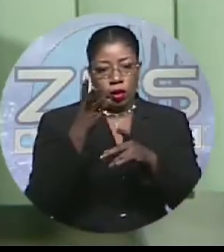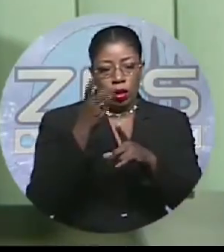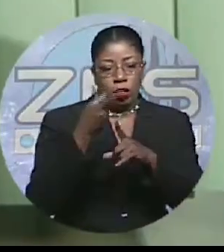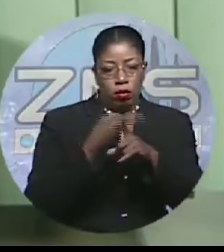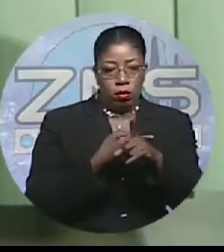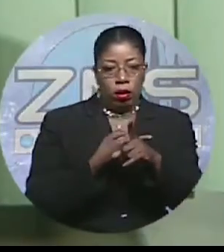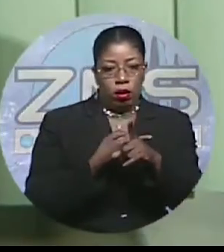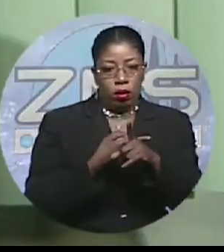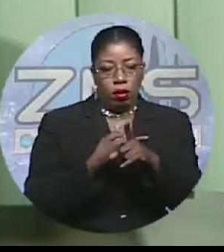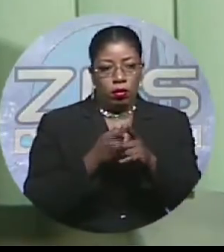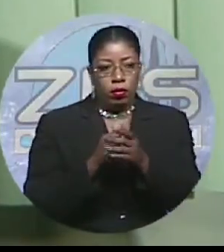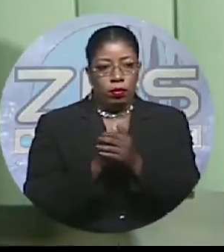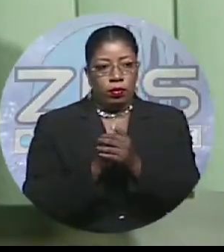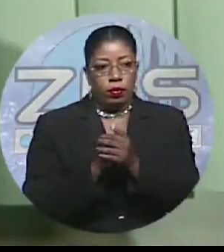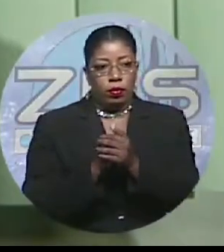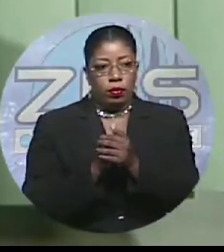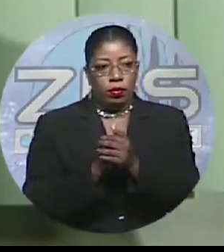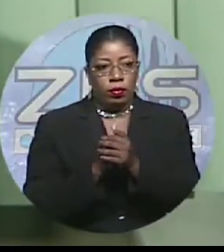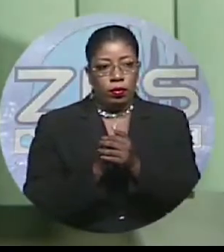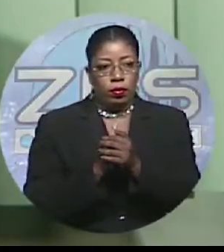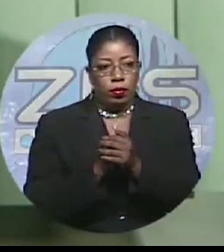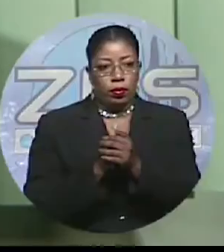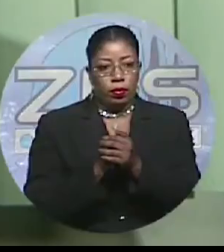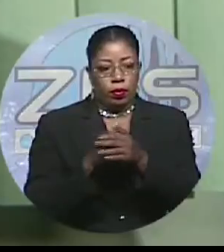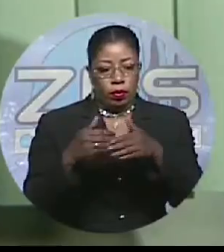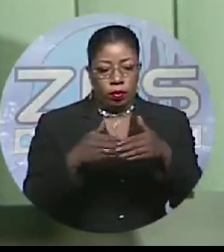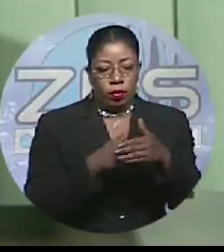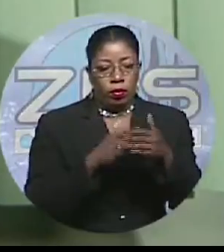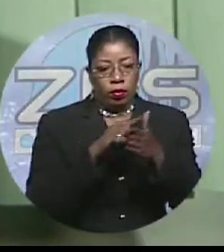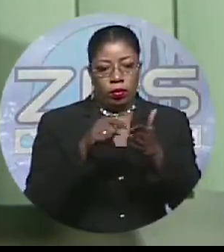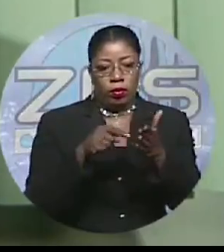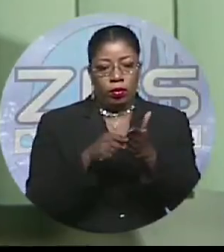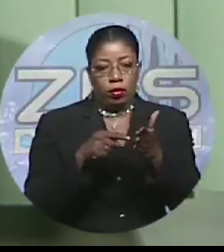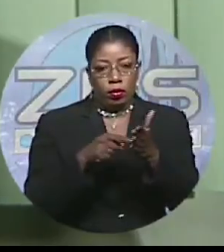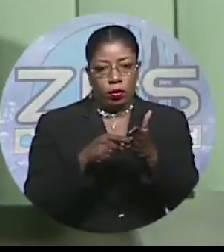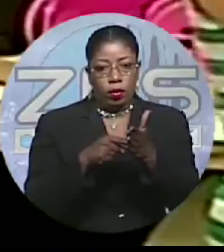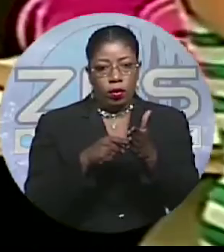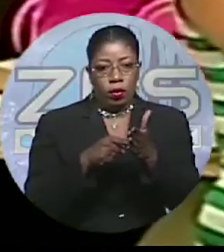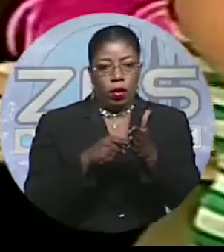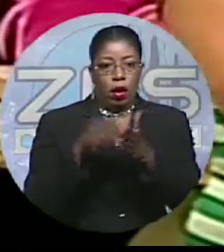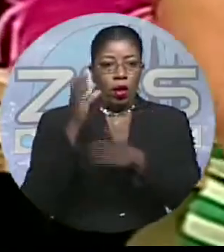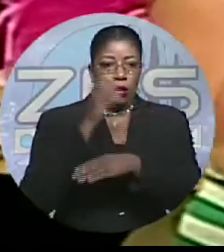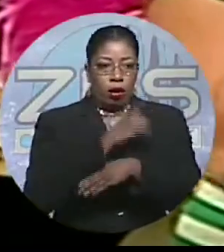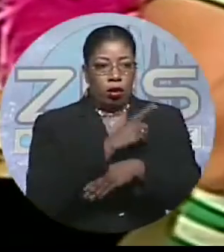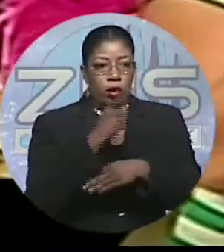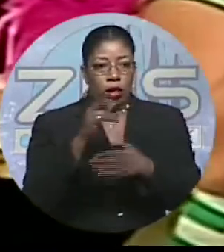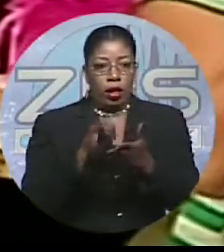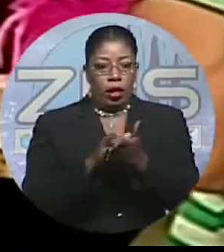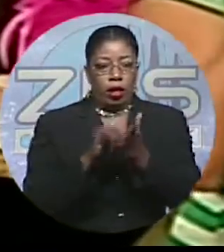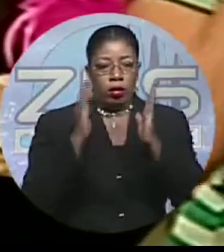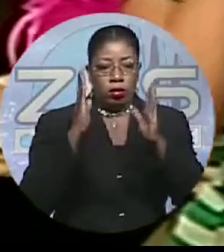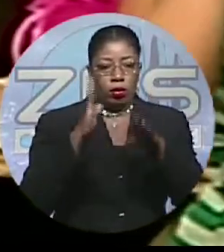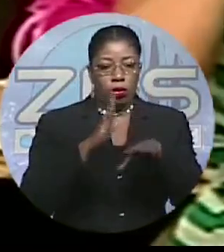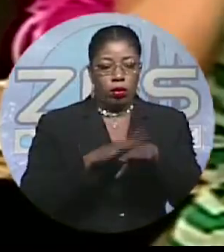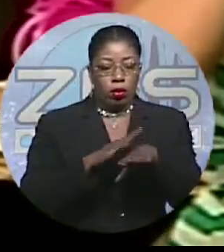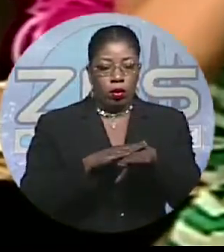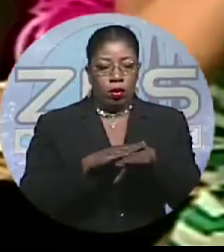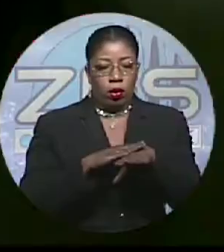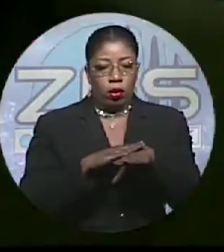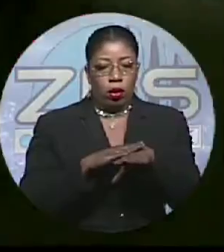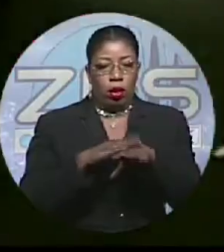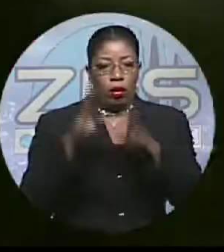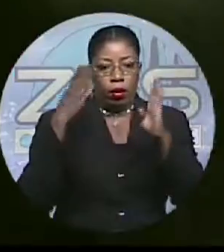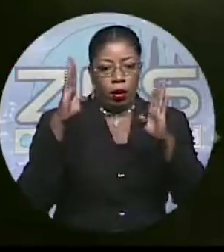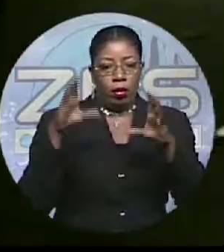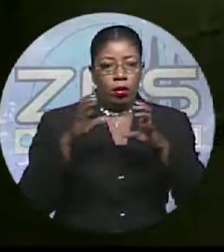to May 3rd, 2015. Director of Statistics Kelsey Dorset says factors such as Bahamas Junkanoo Carnival,